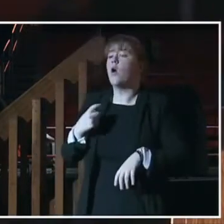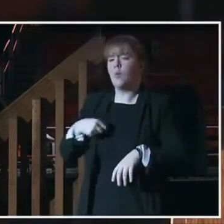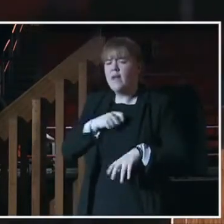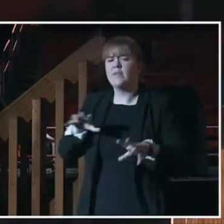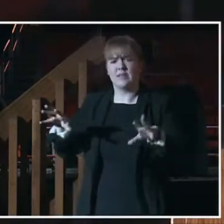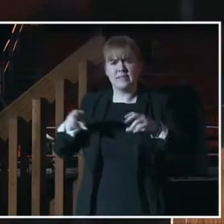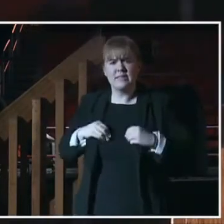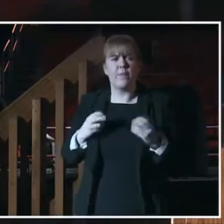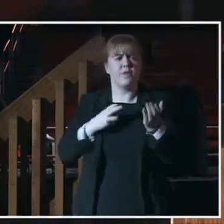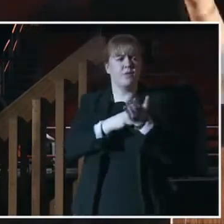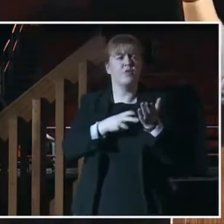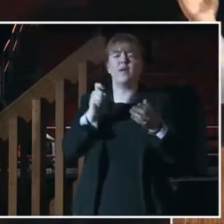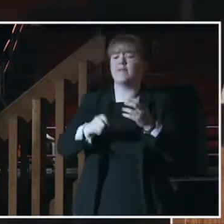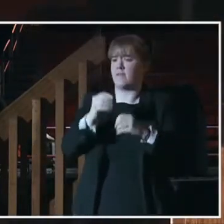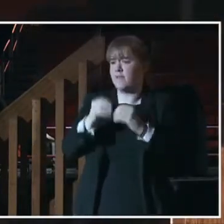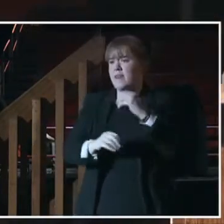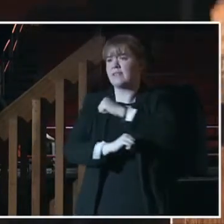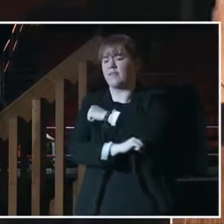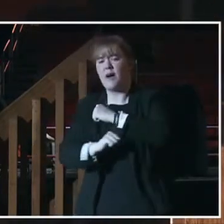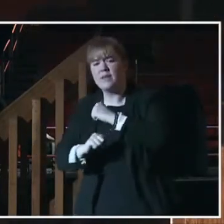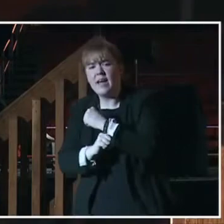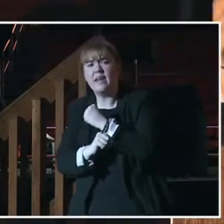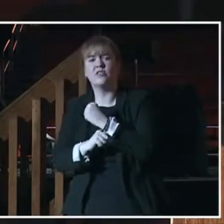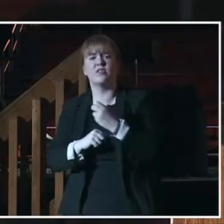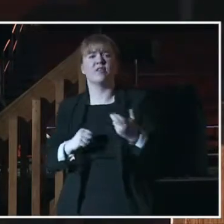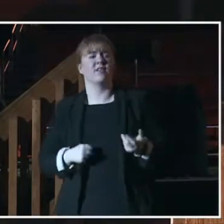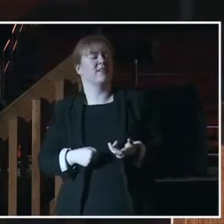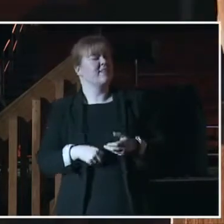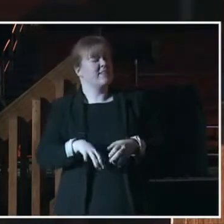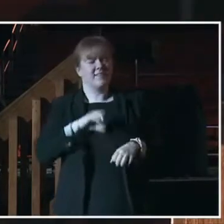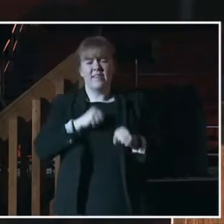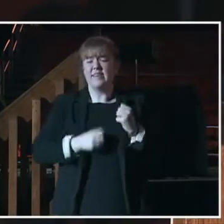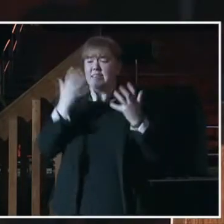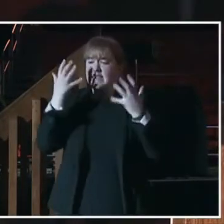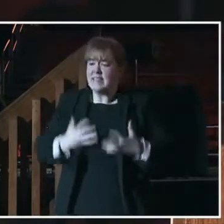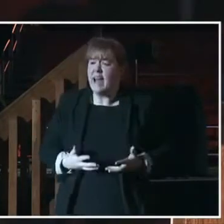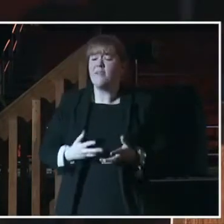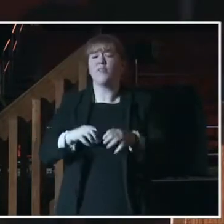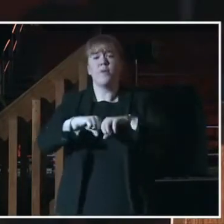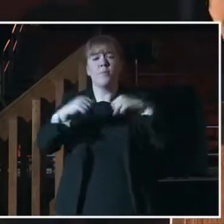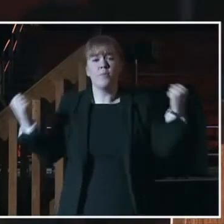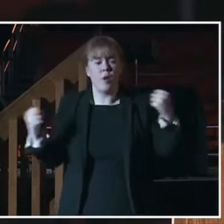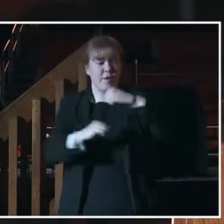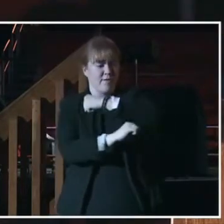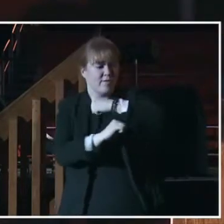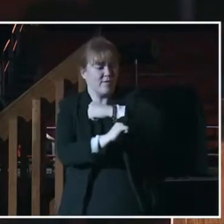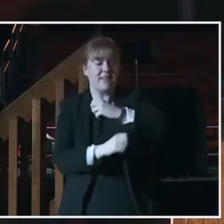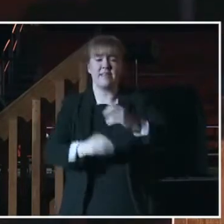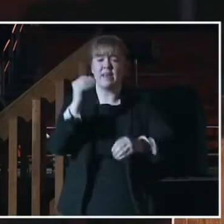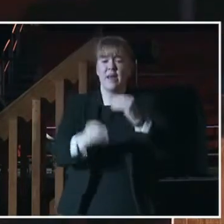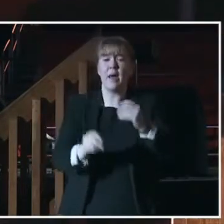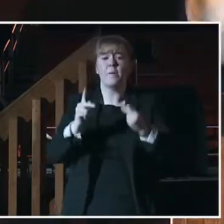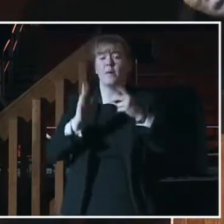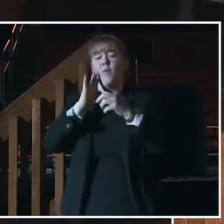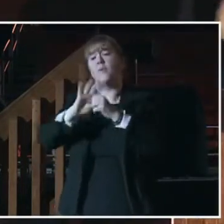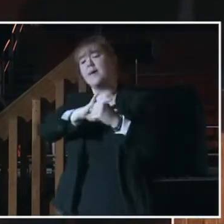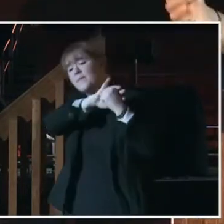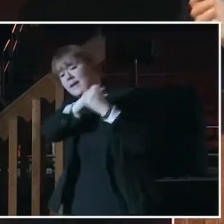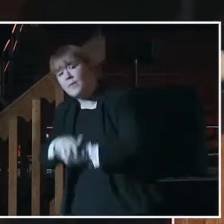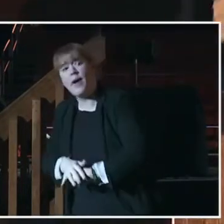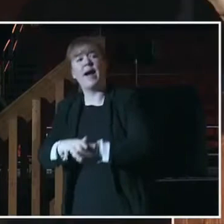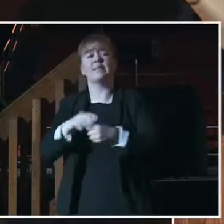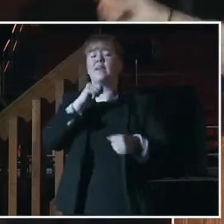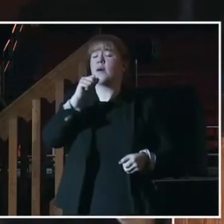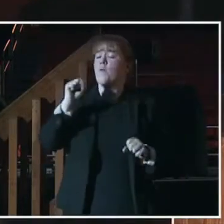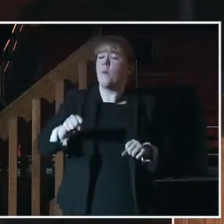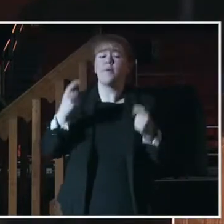can repair the foundation. The foundation is woefully flawed, and until we fix the foundation, people will be oppressed. They will not be able